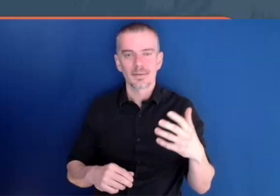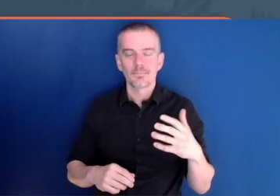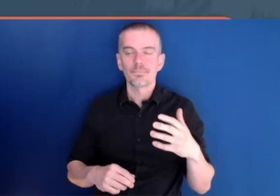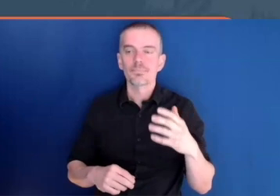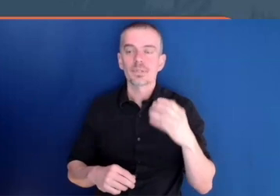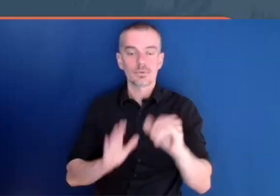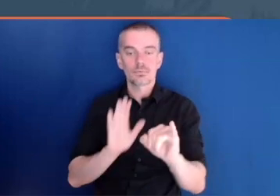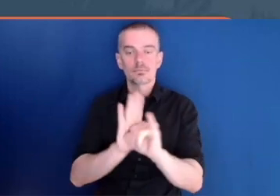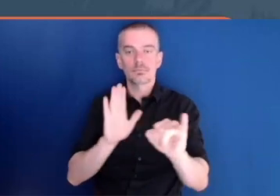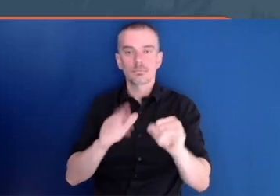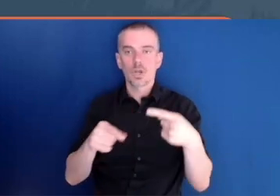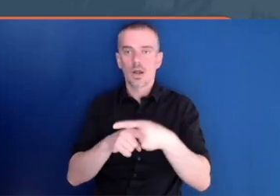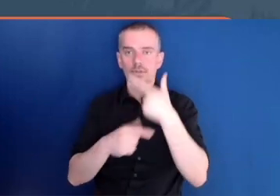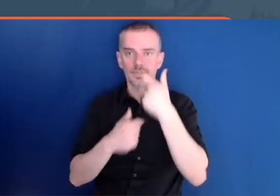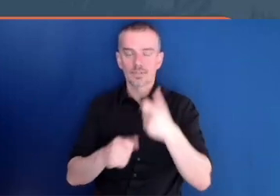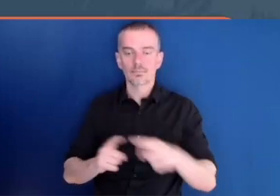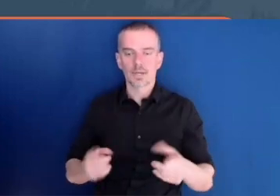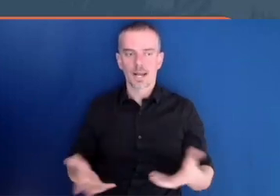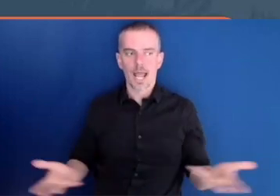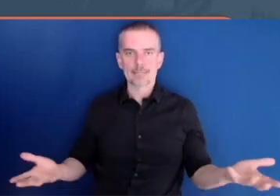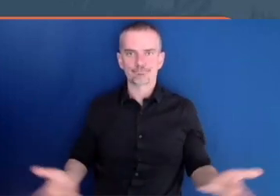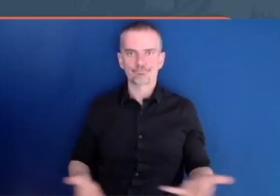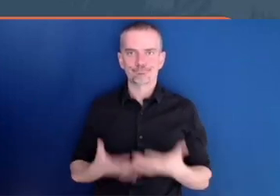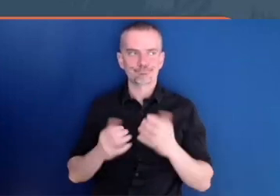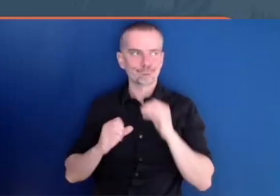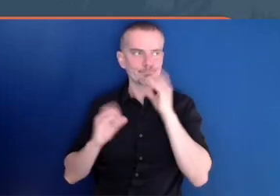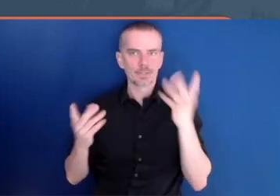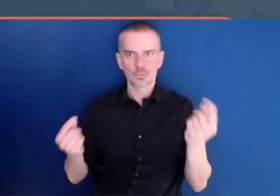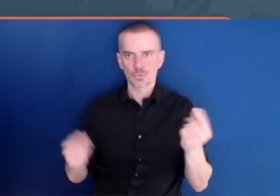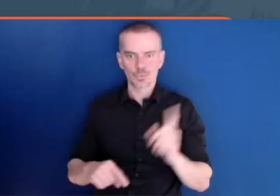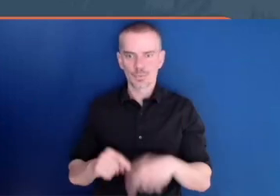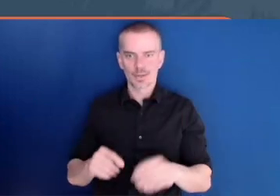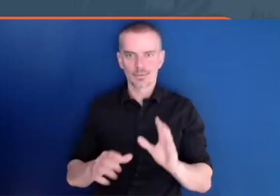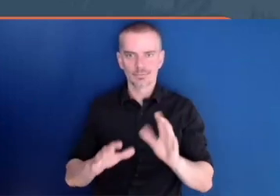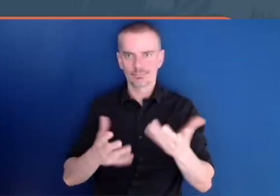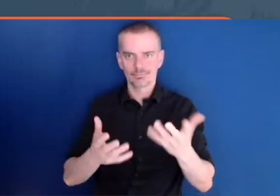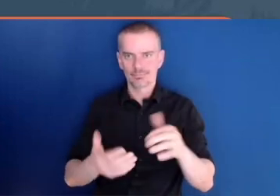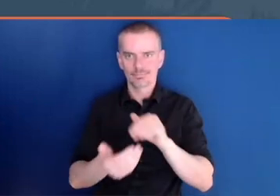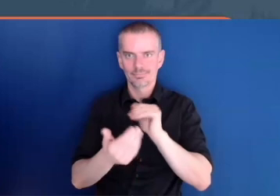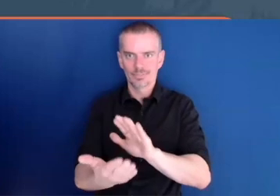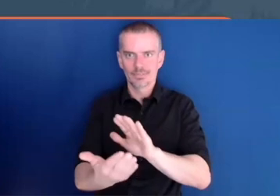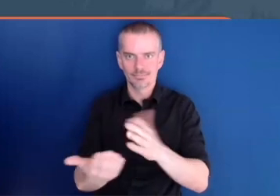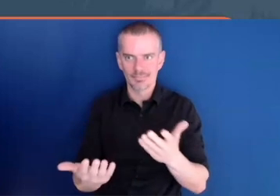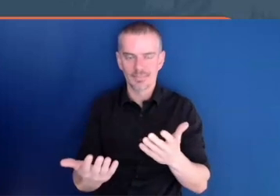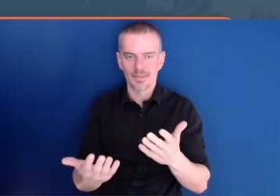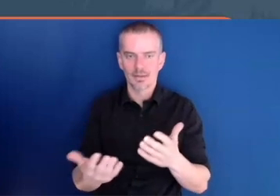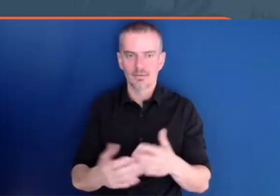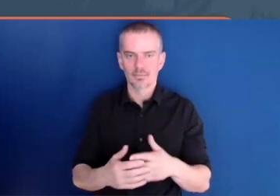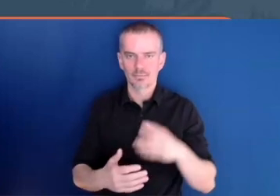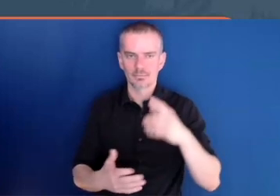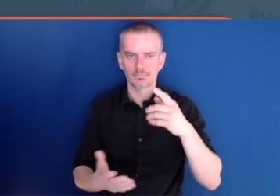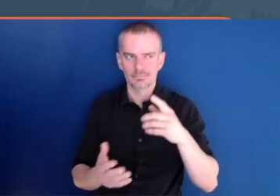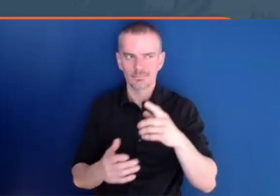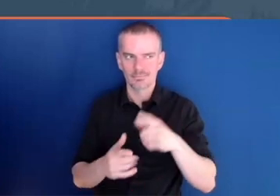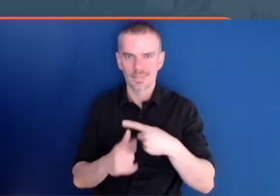you can identify conflicts of interest, but there's no process laid out about how you deal with it, well, then it's kind of meaningless,